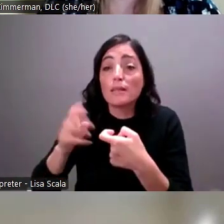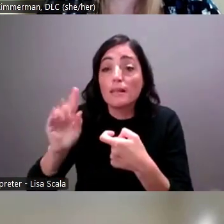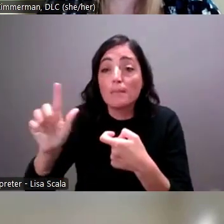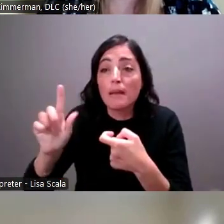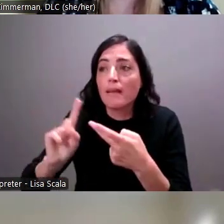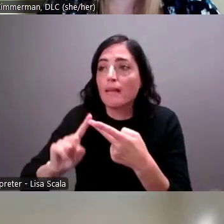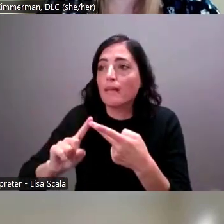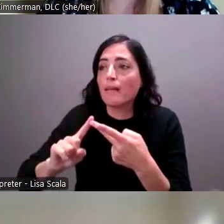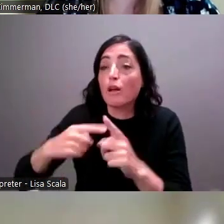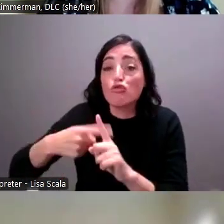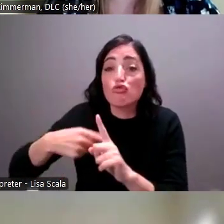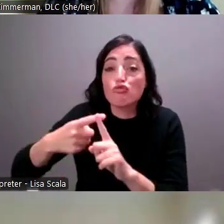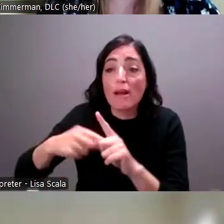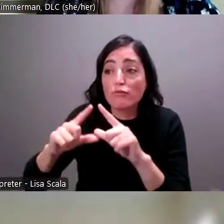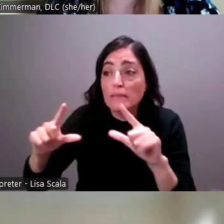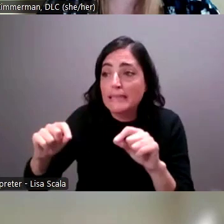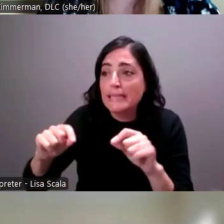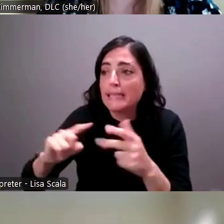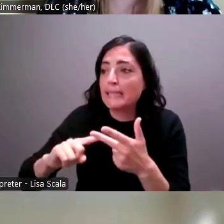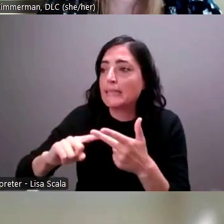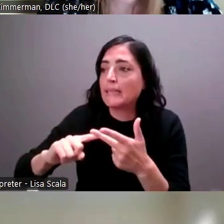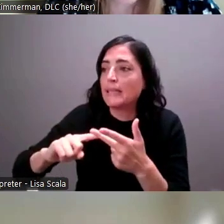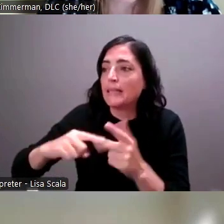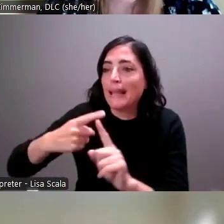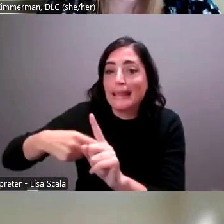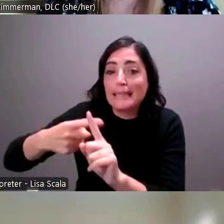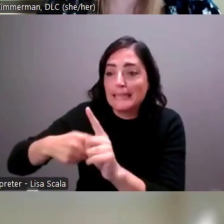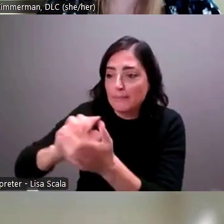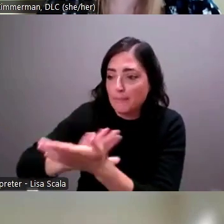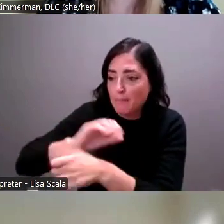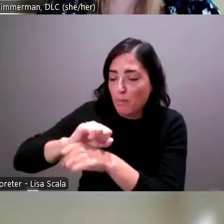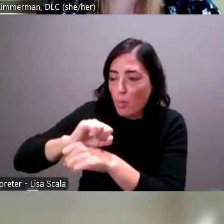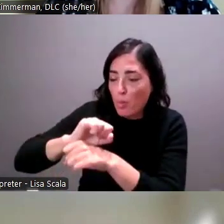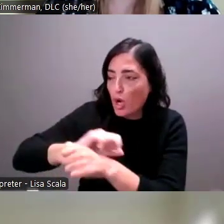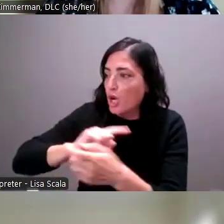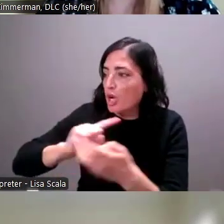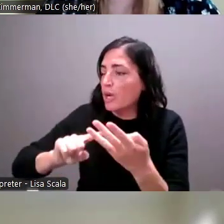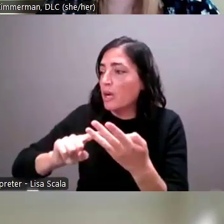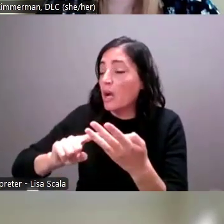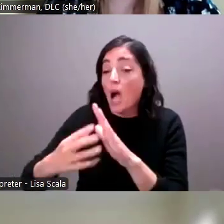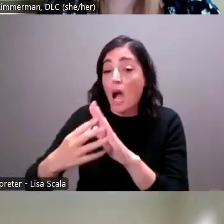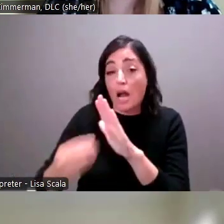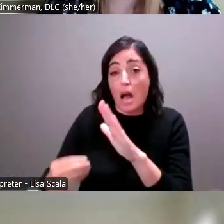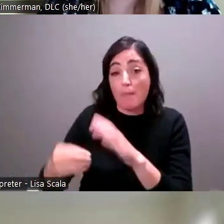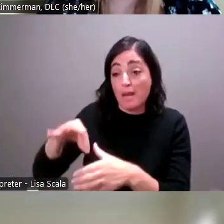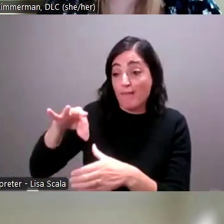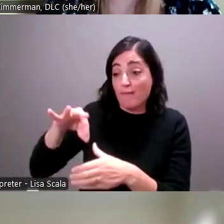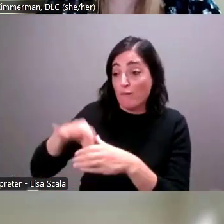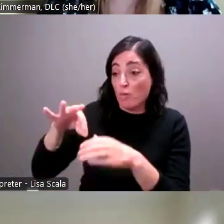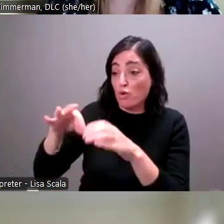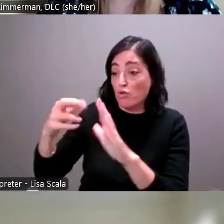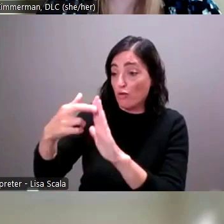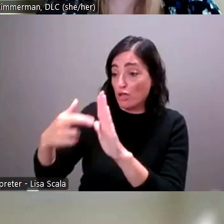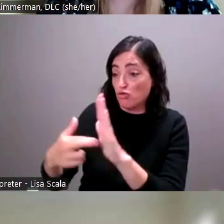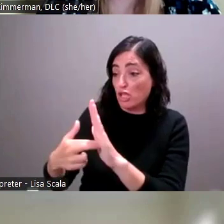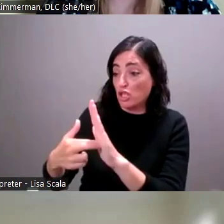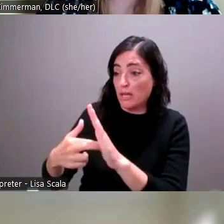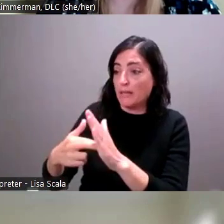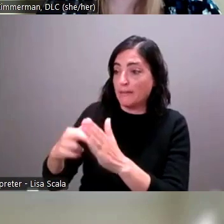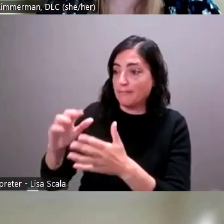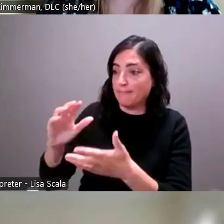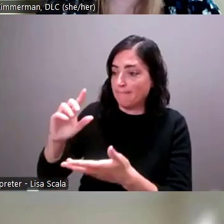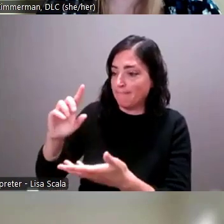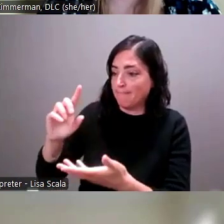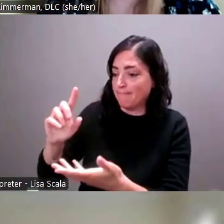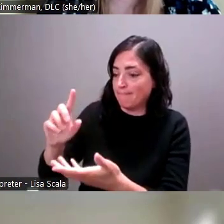rent receipts, leases, a copy of a voter registration affidavit, which your